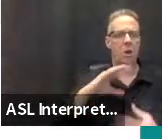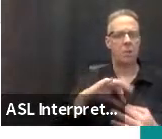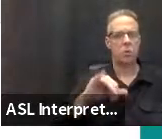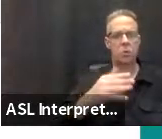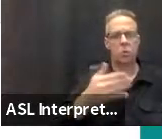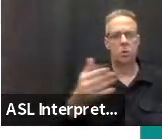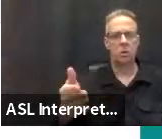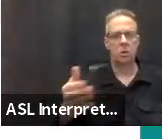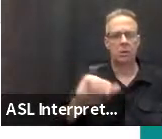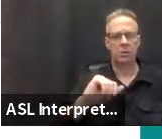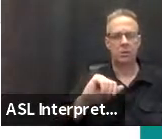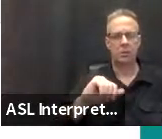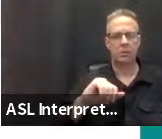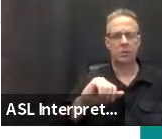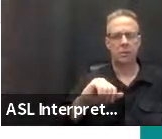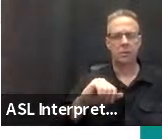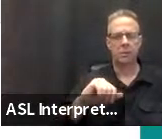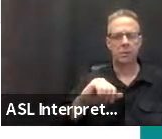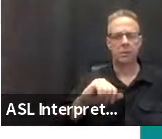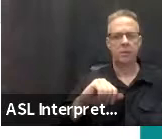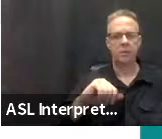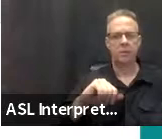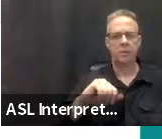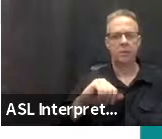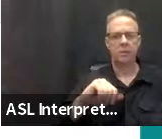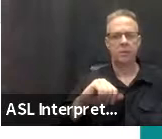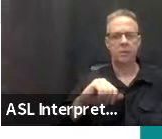you want to go first?